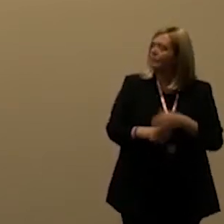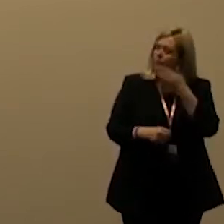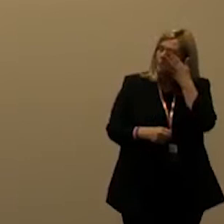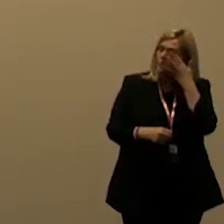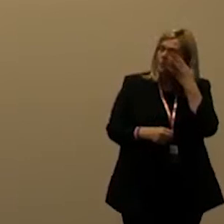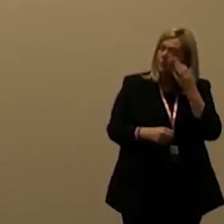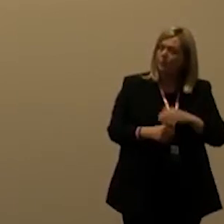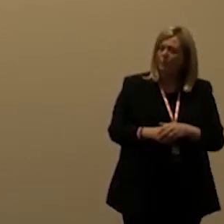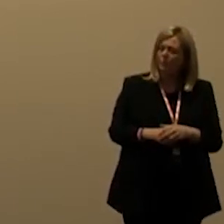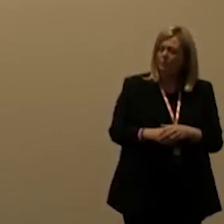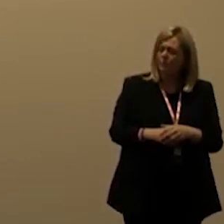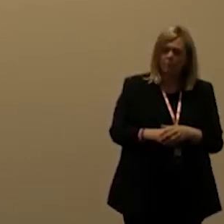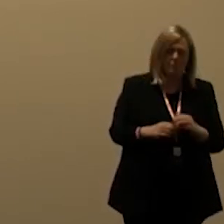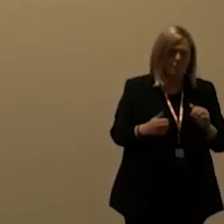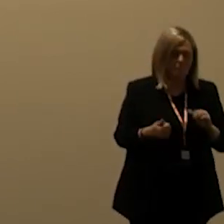up in?